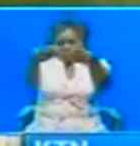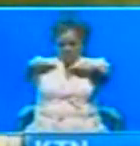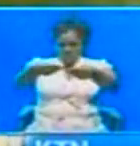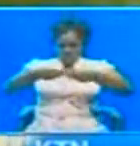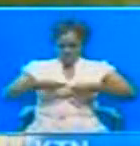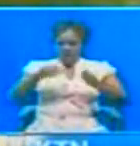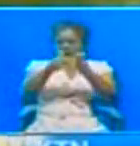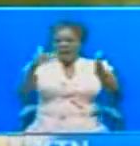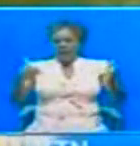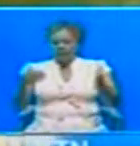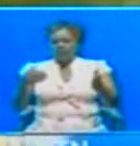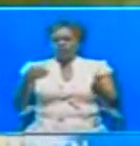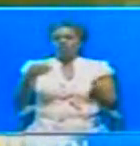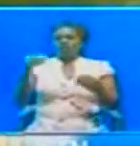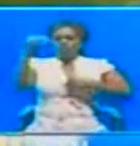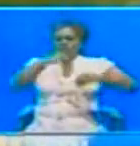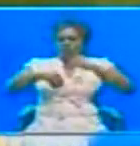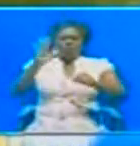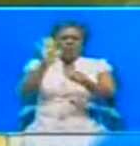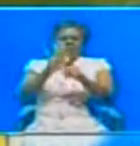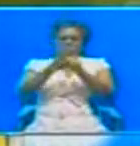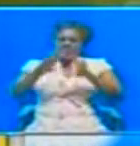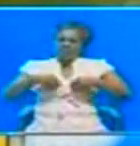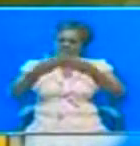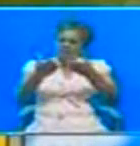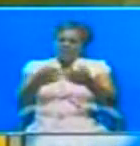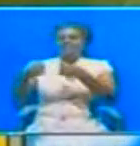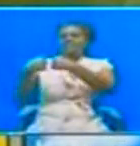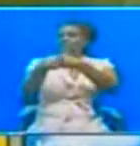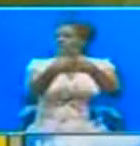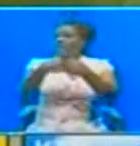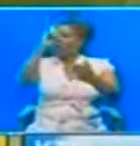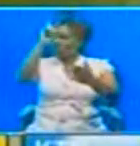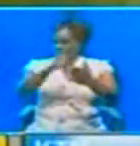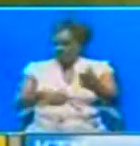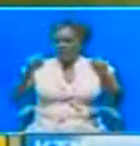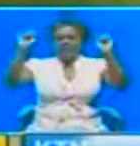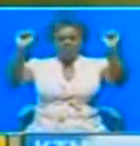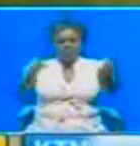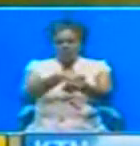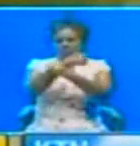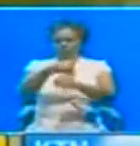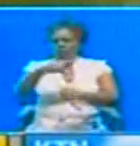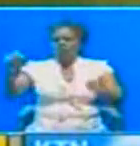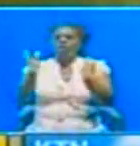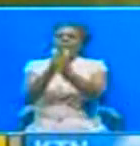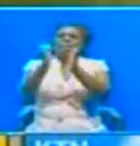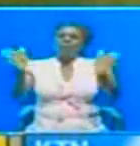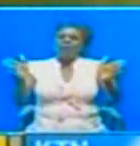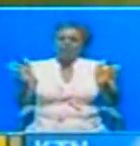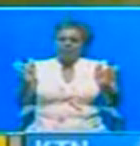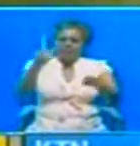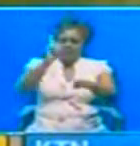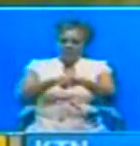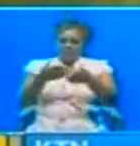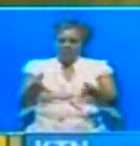the Anti-Corruption Commission with a lot of information. The challenge is that we cannot go to the public in a timeless way